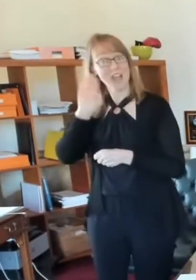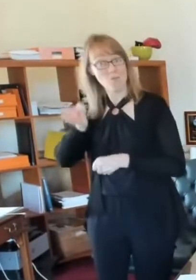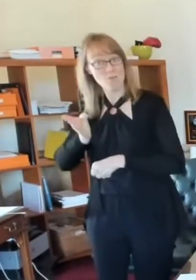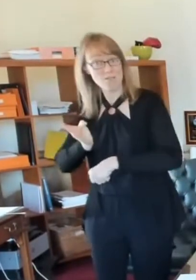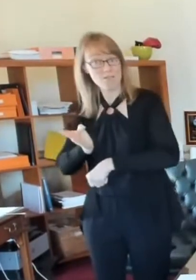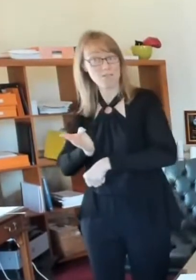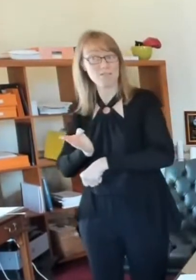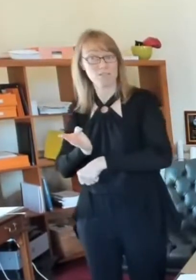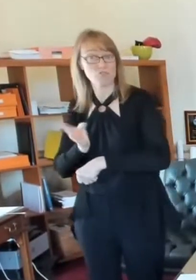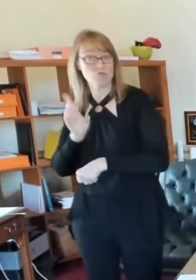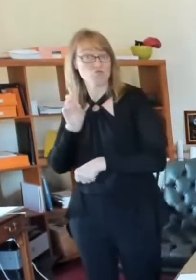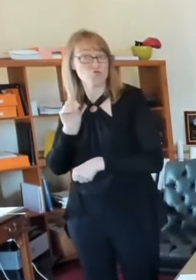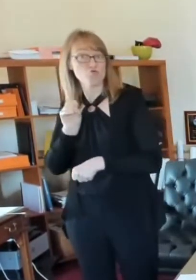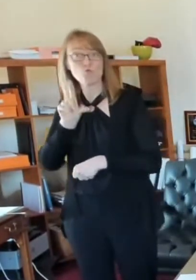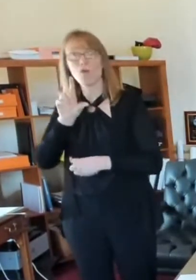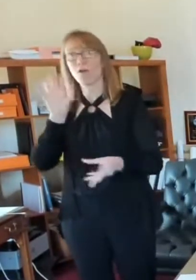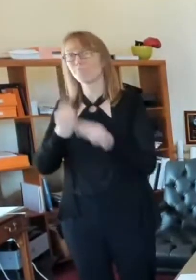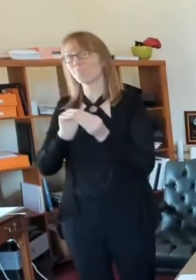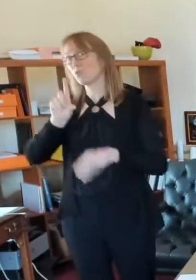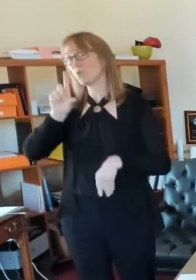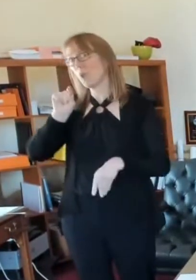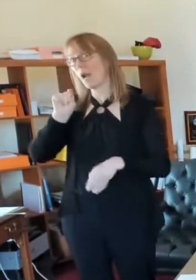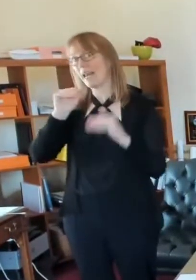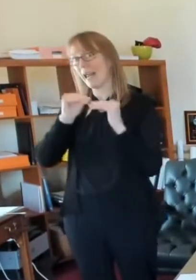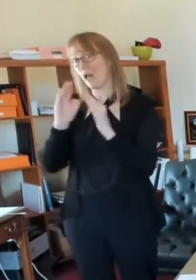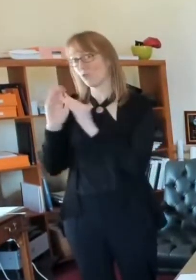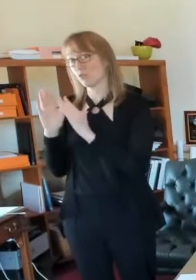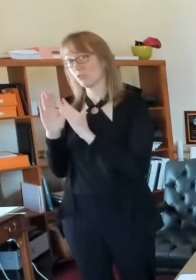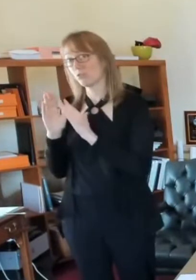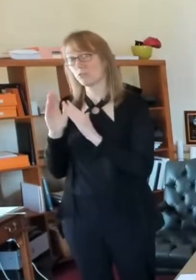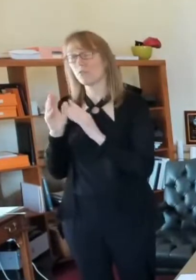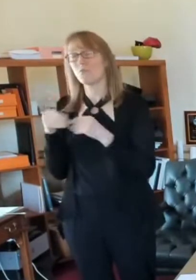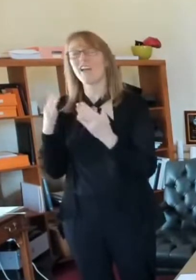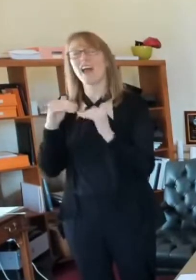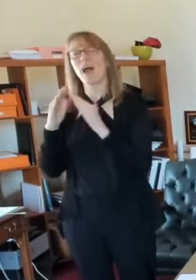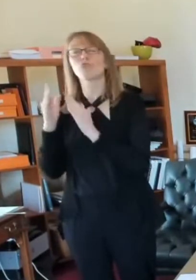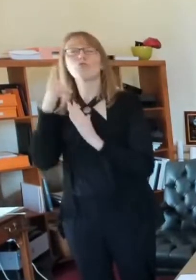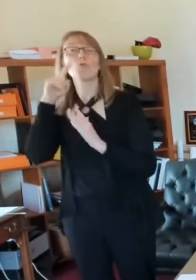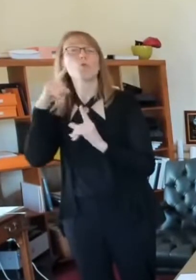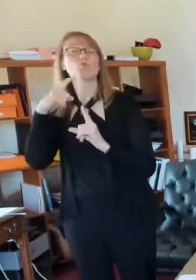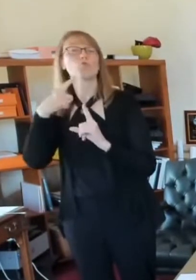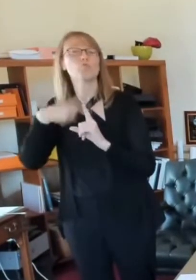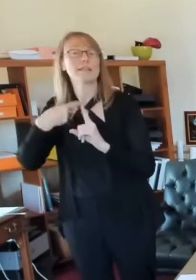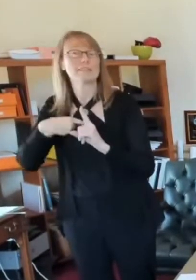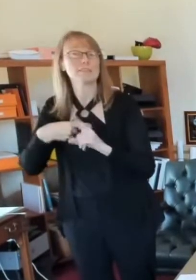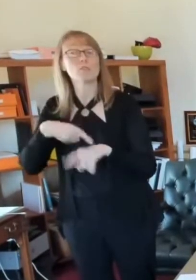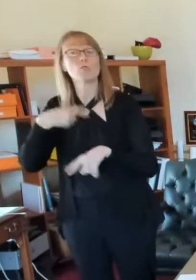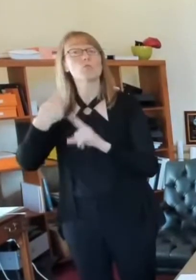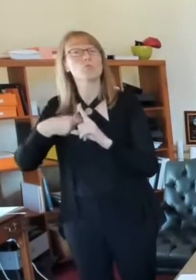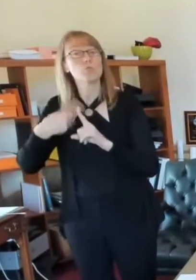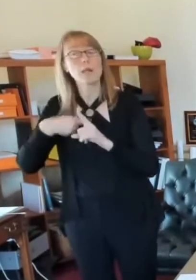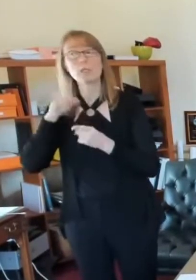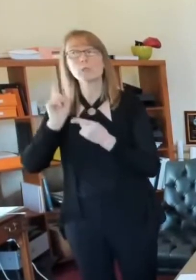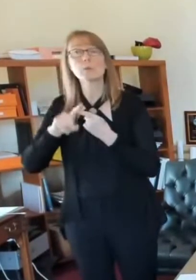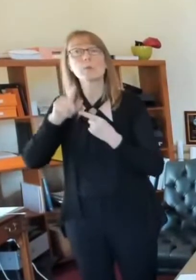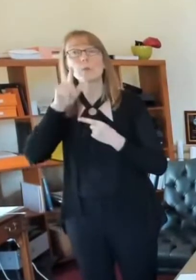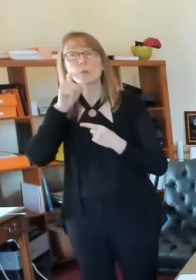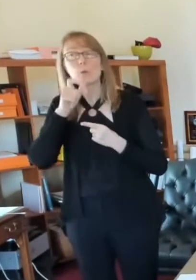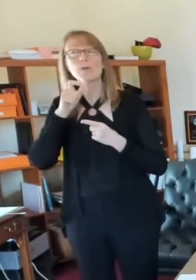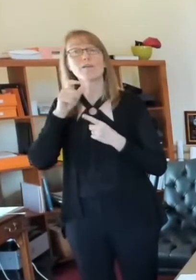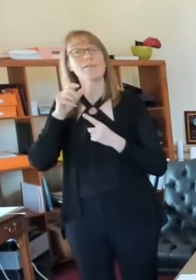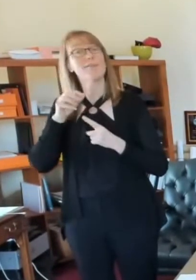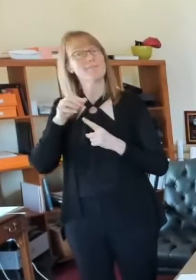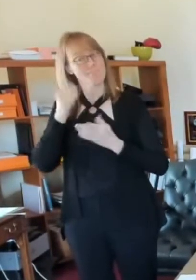houses, and mostly for rent to artists and other